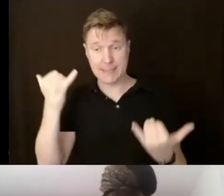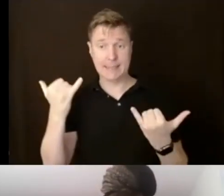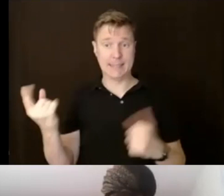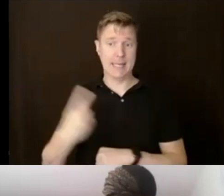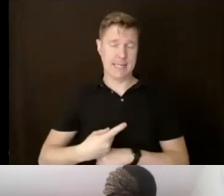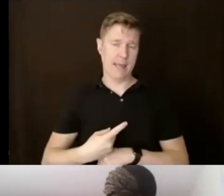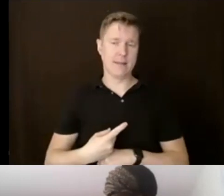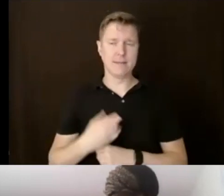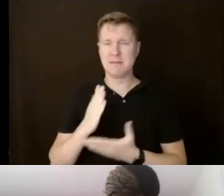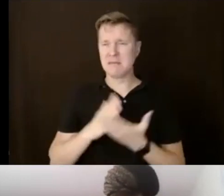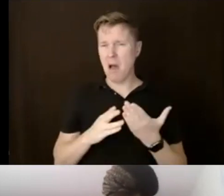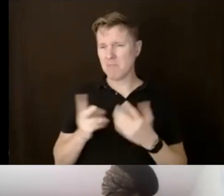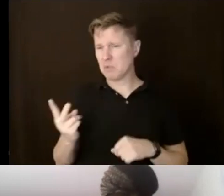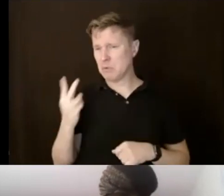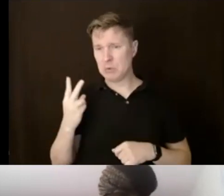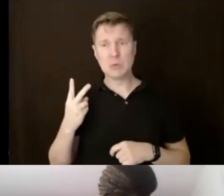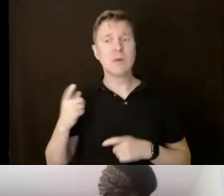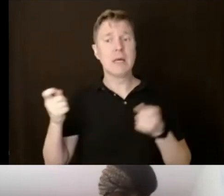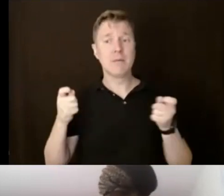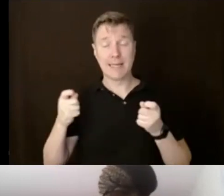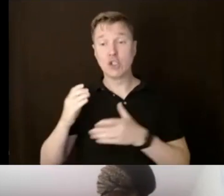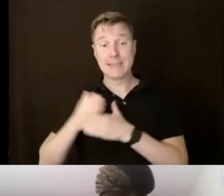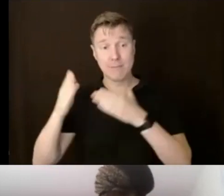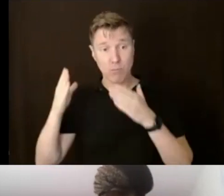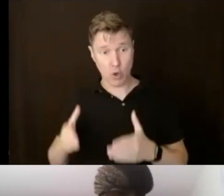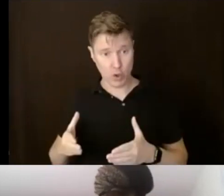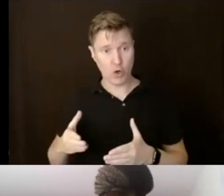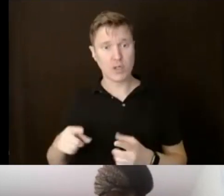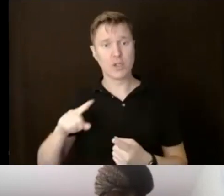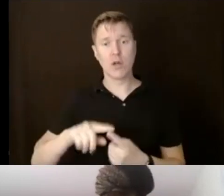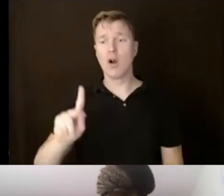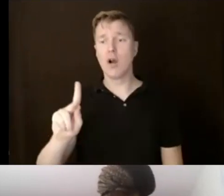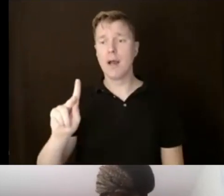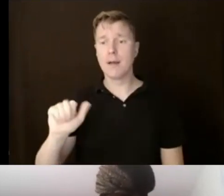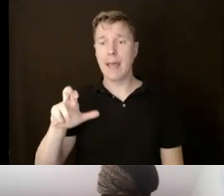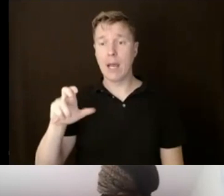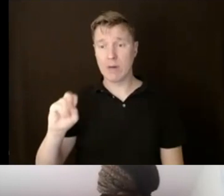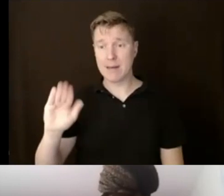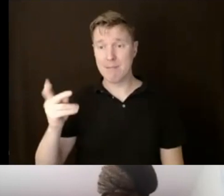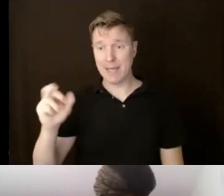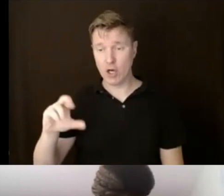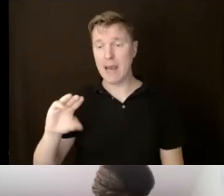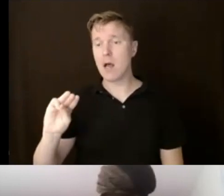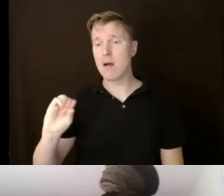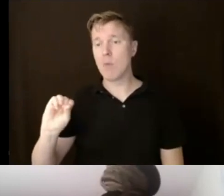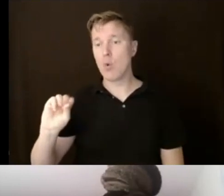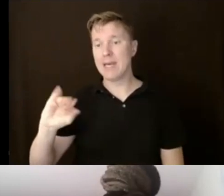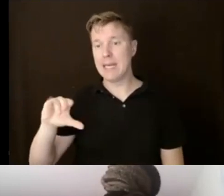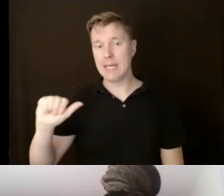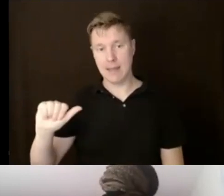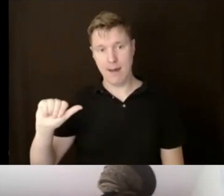the other two managing partners are Karen Baker and Monica Johnson Hostler.